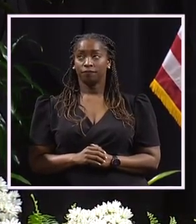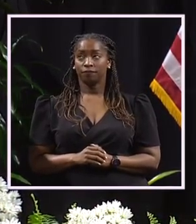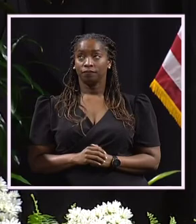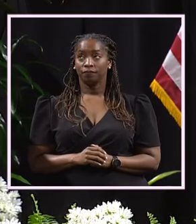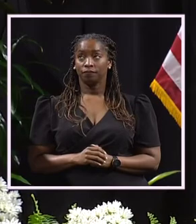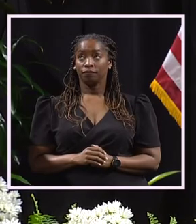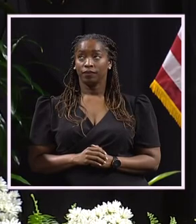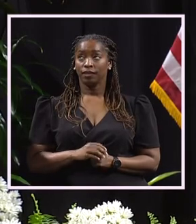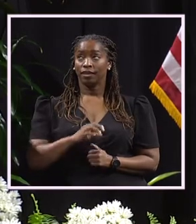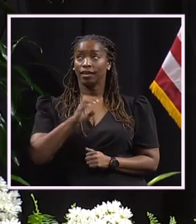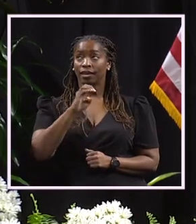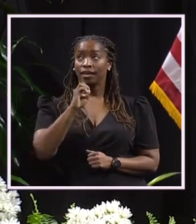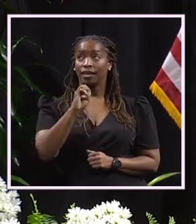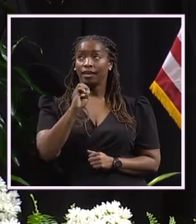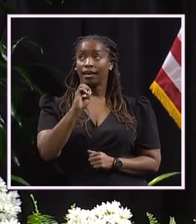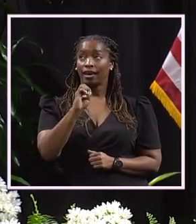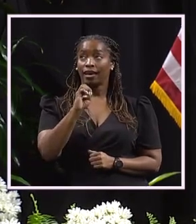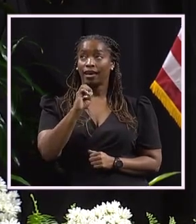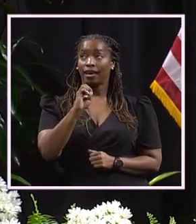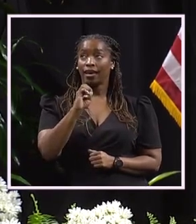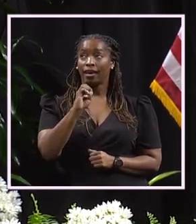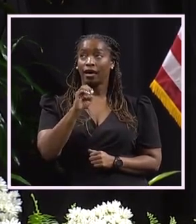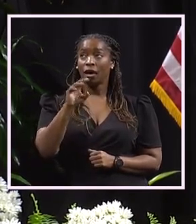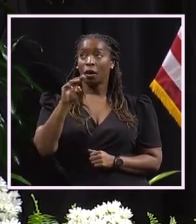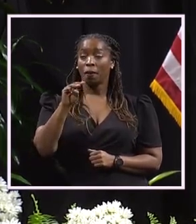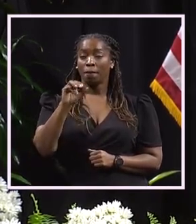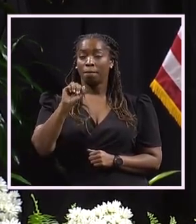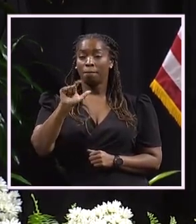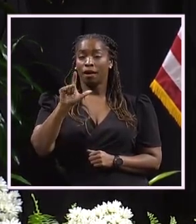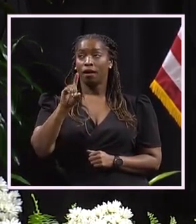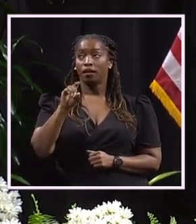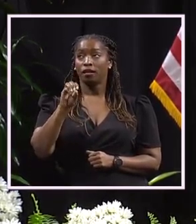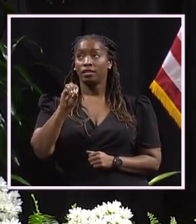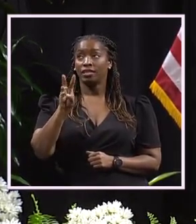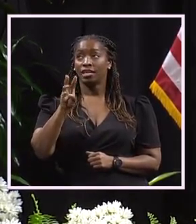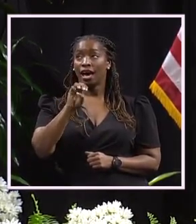Ike Olua Ogona Laulawi.